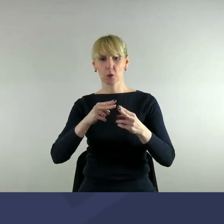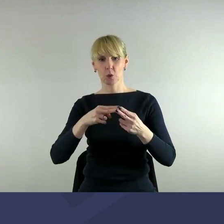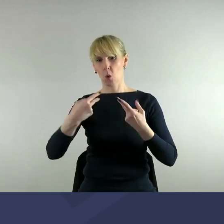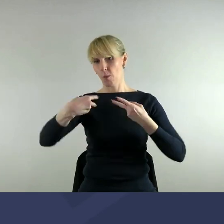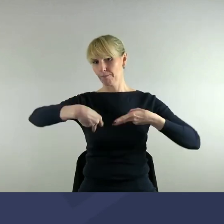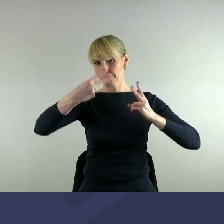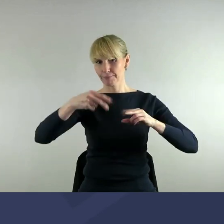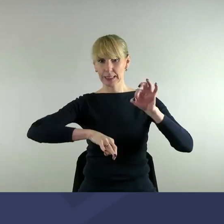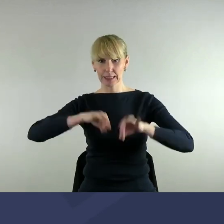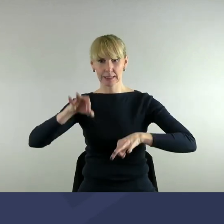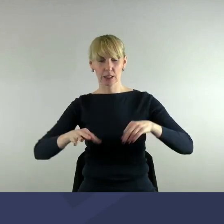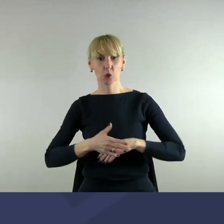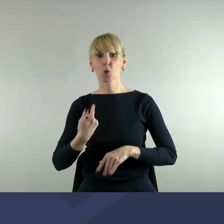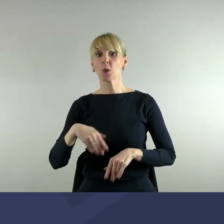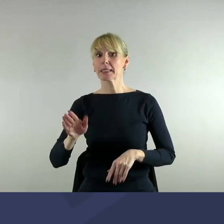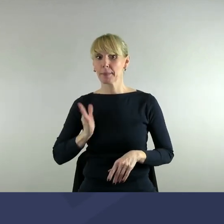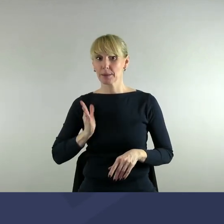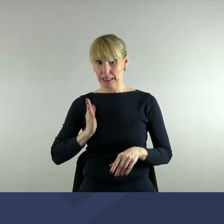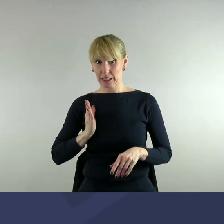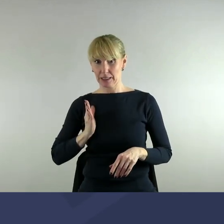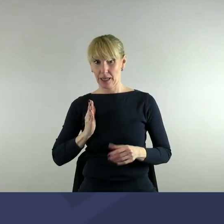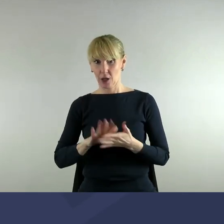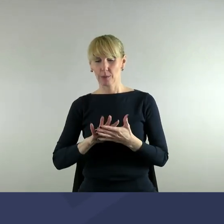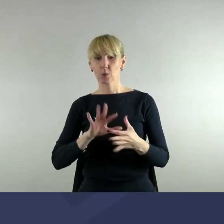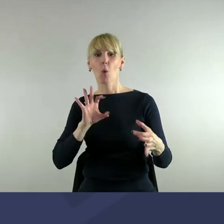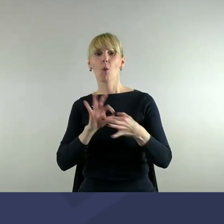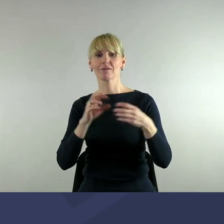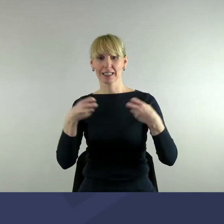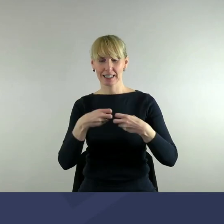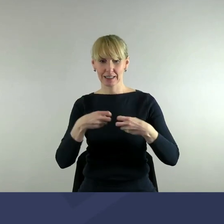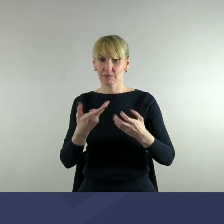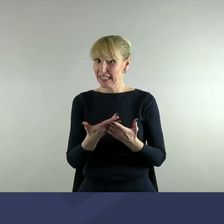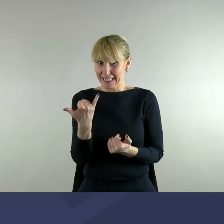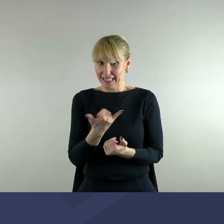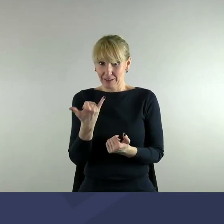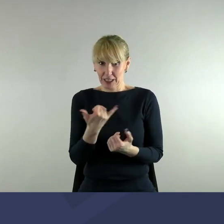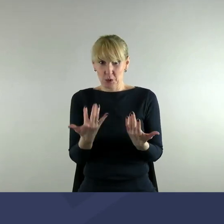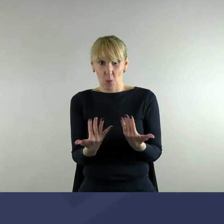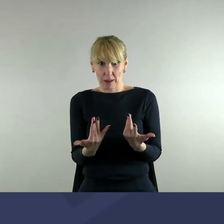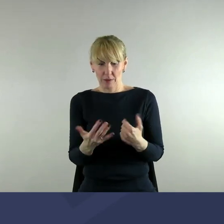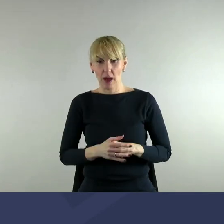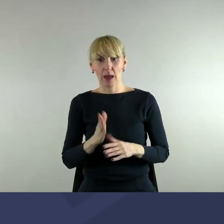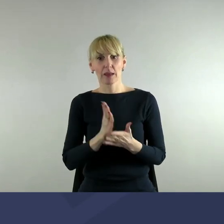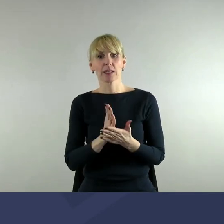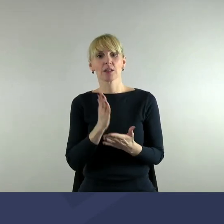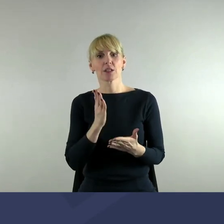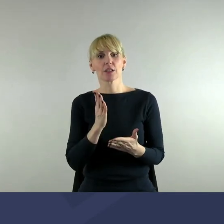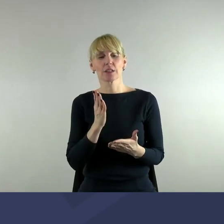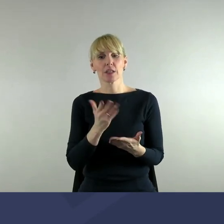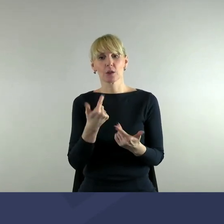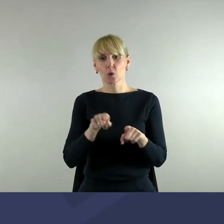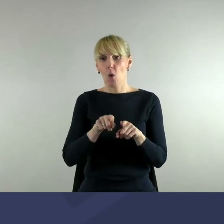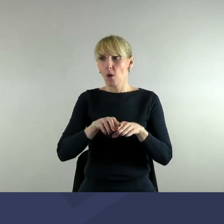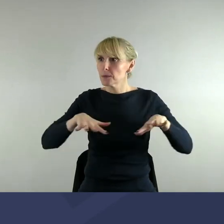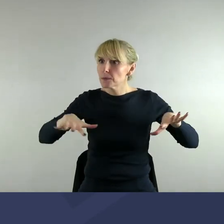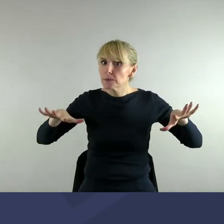to make possible all those our seminars to ensure the connections, the communication, which is not